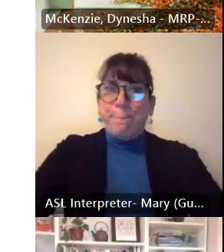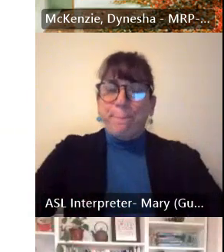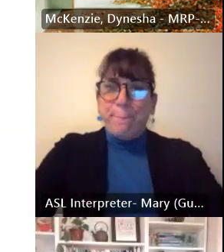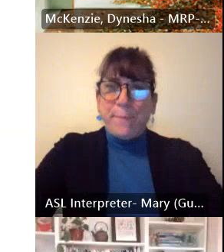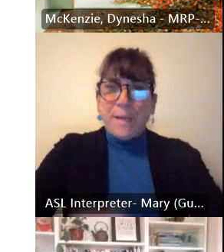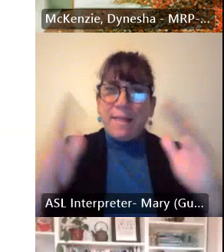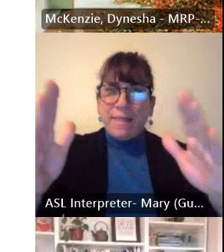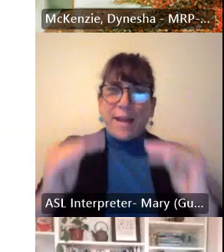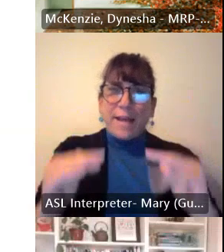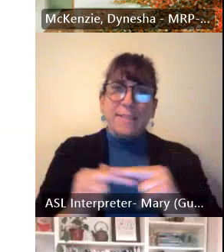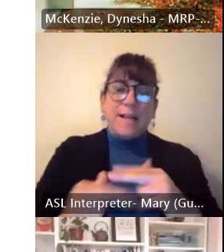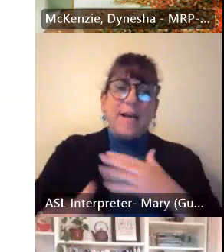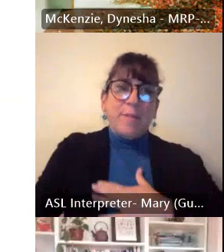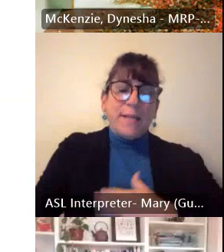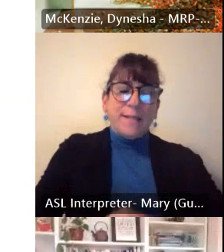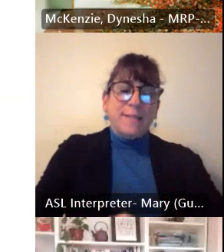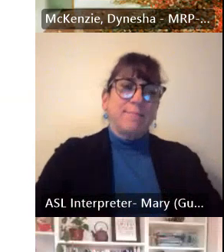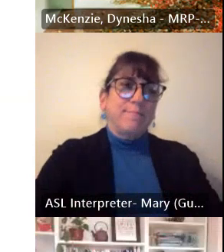Next slide, please.